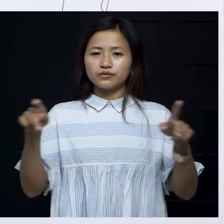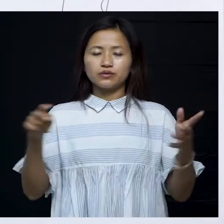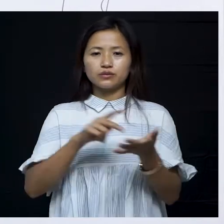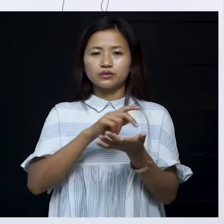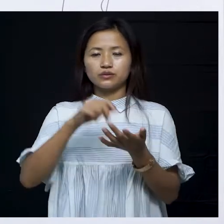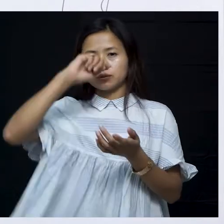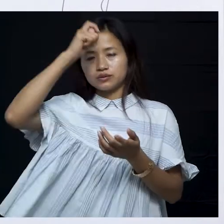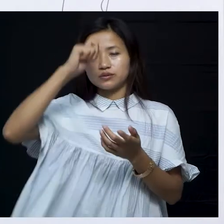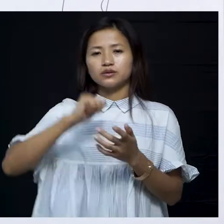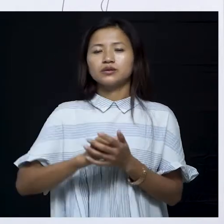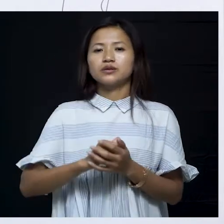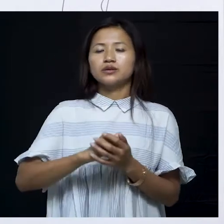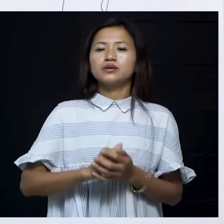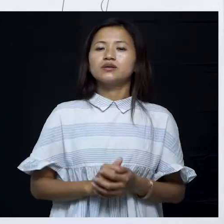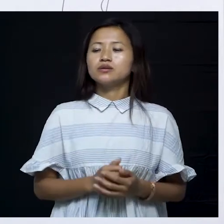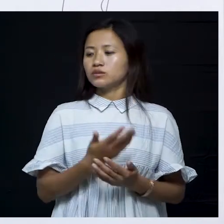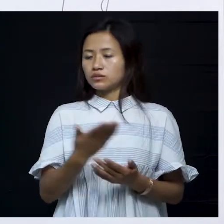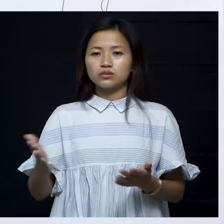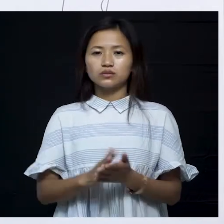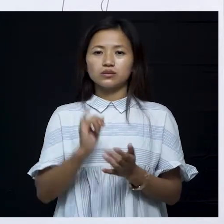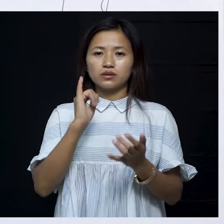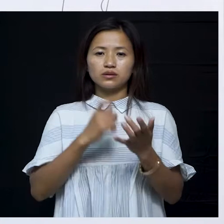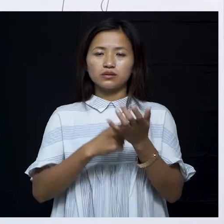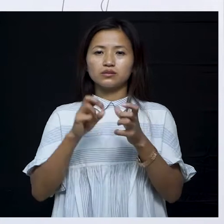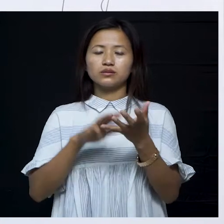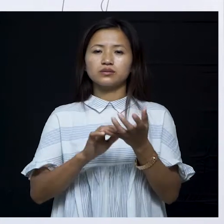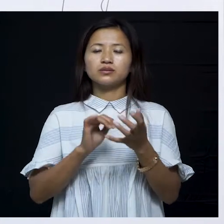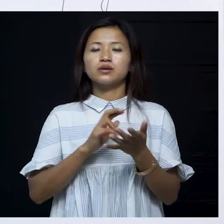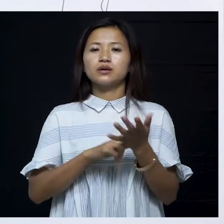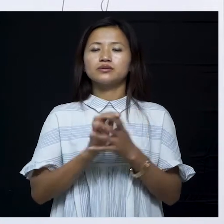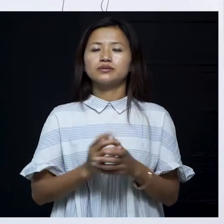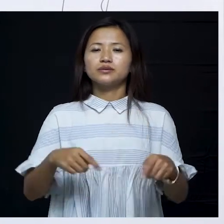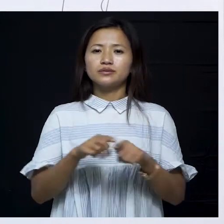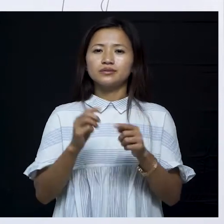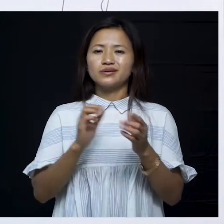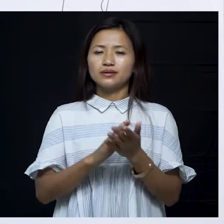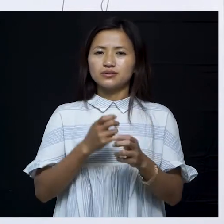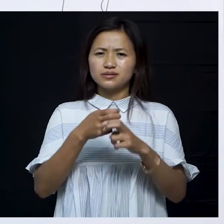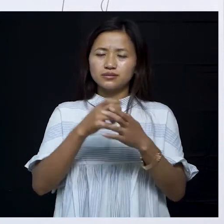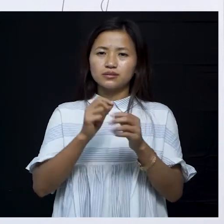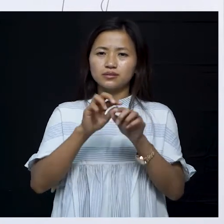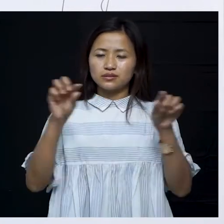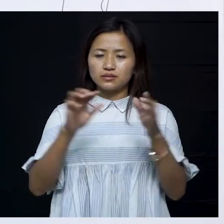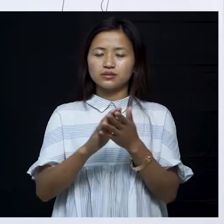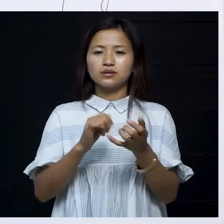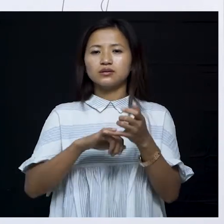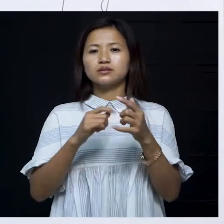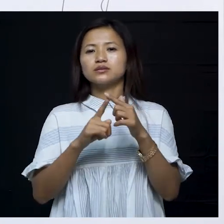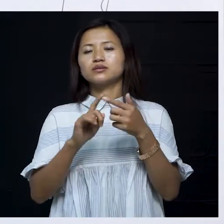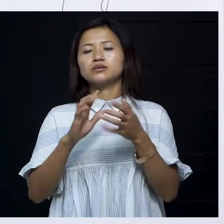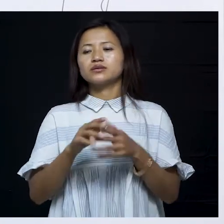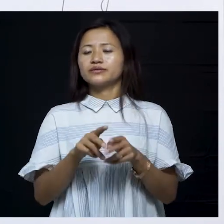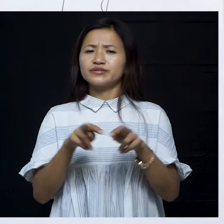to different parts of India. Then if those iron and steel, which are being produced in one part of India are being supplied to different